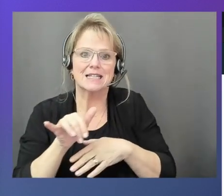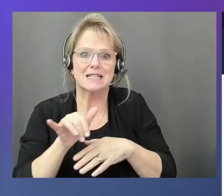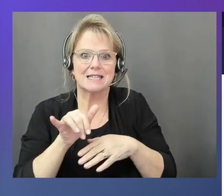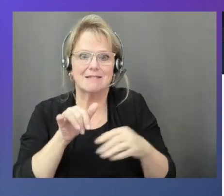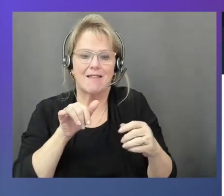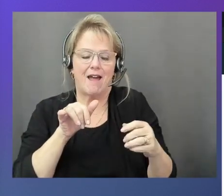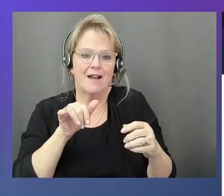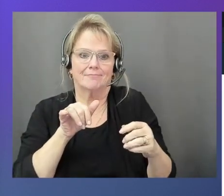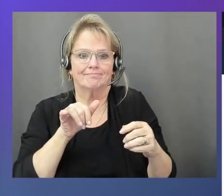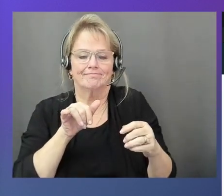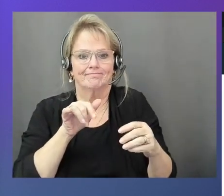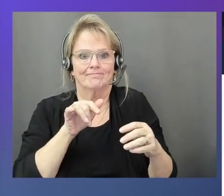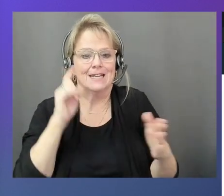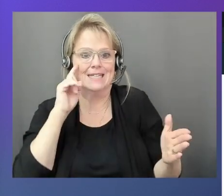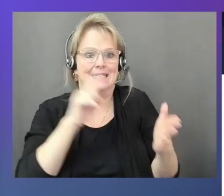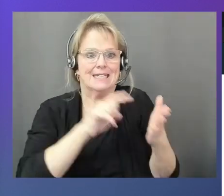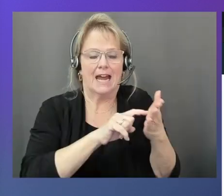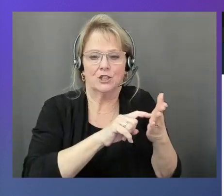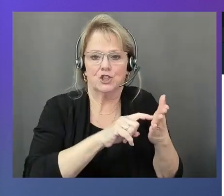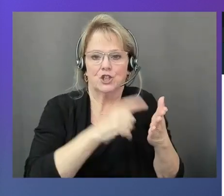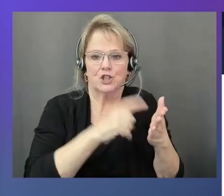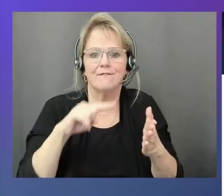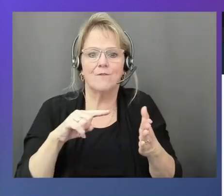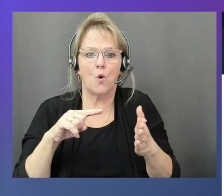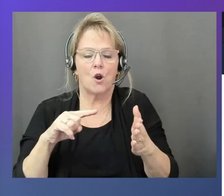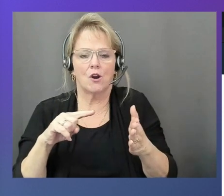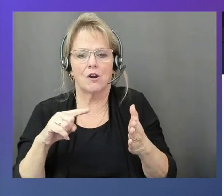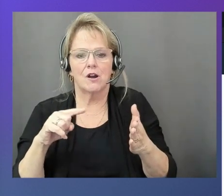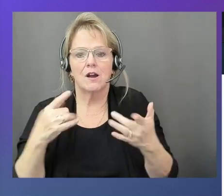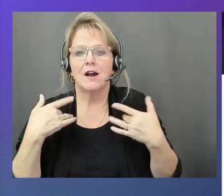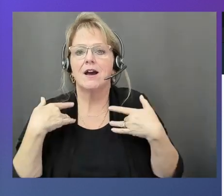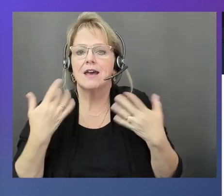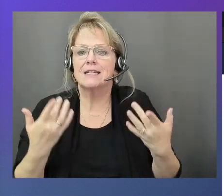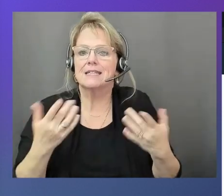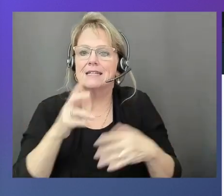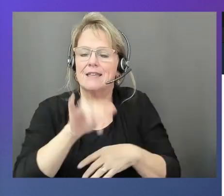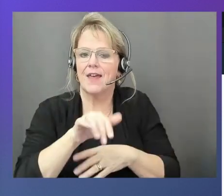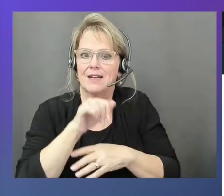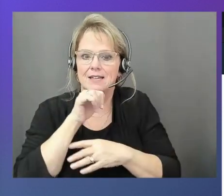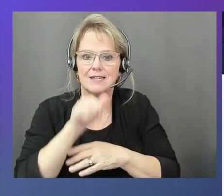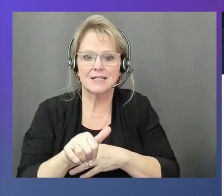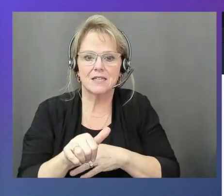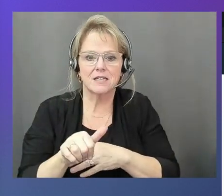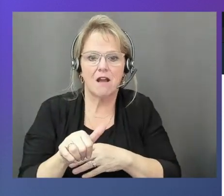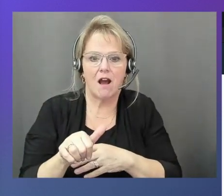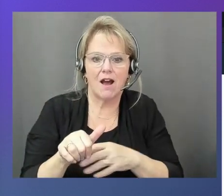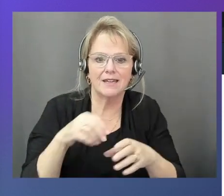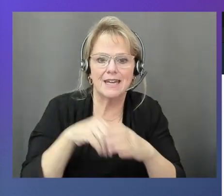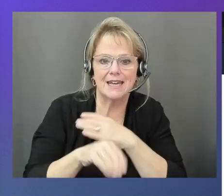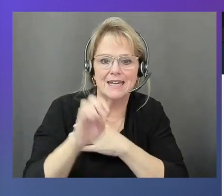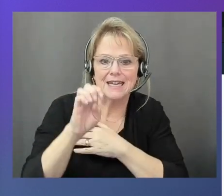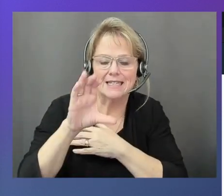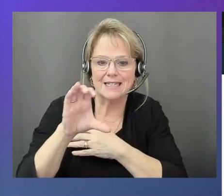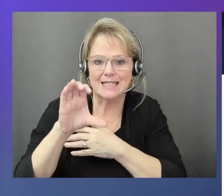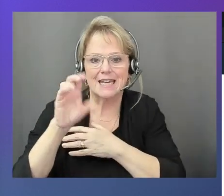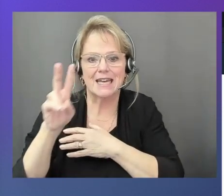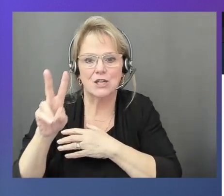anomaly detection for an instance that is not living in EC2, that is being aggregated by X-Ray. That's